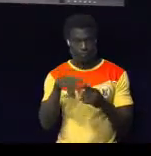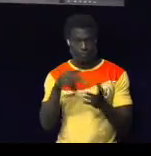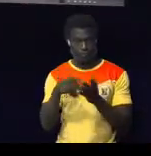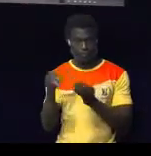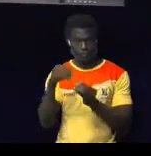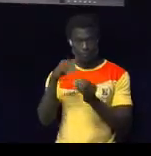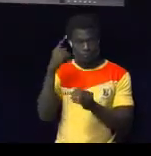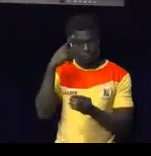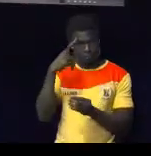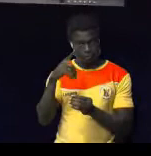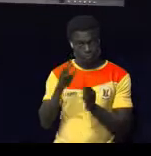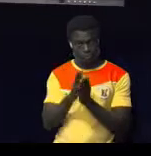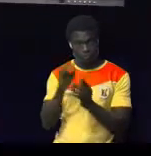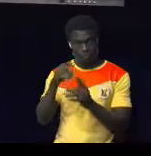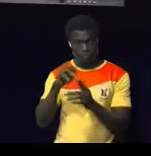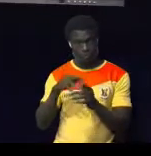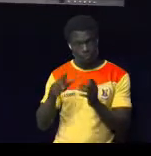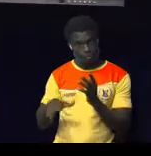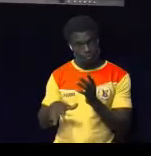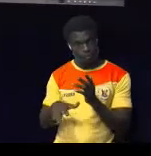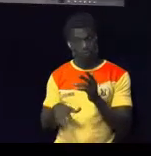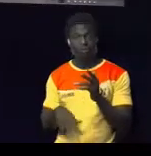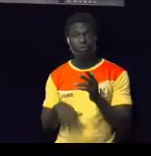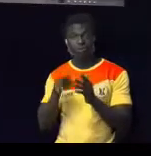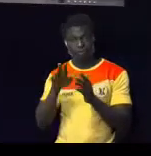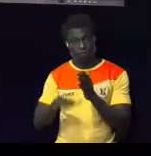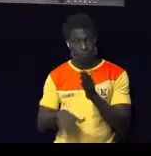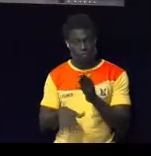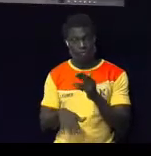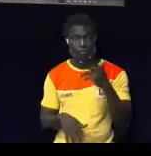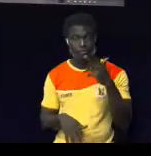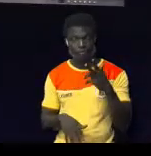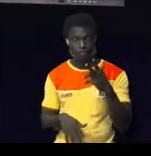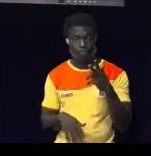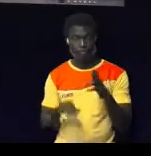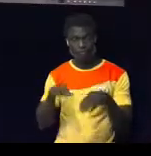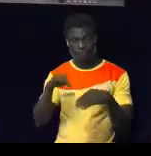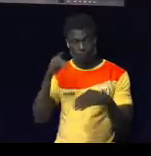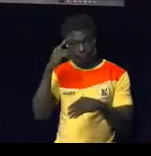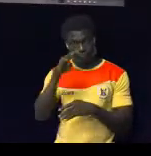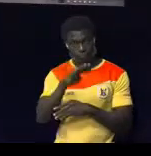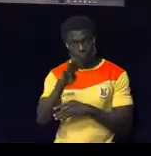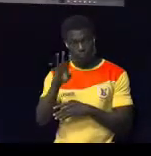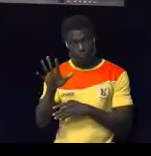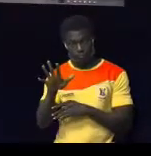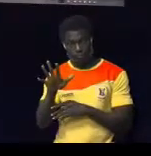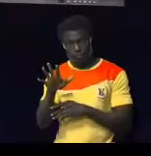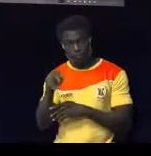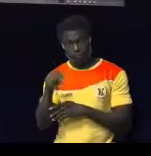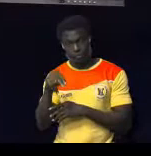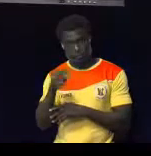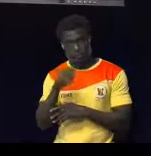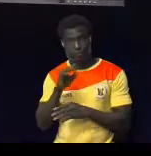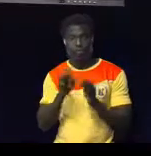need to pay more for the books or less? 3 books sold for 45 naira. If you need to buy more than 3 books, are you going to pay more